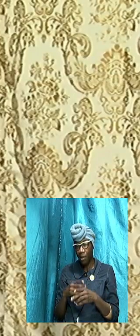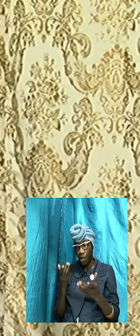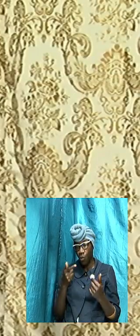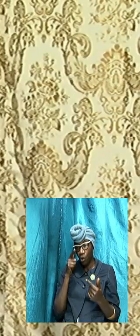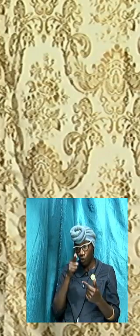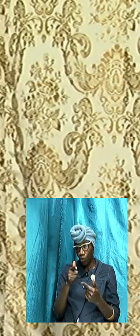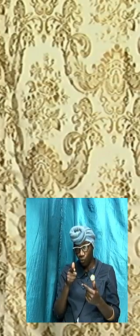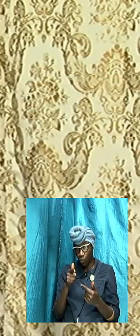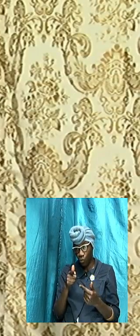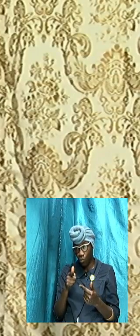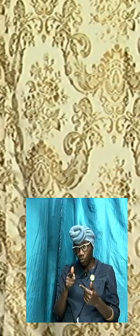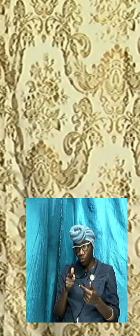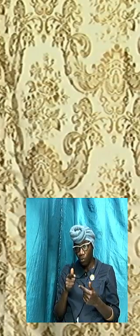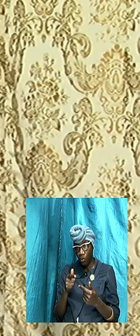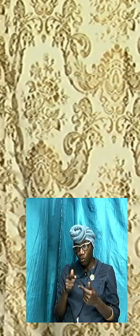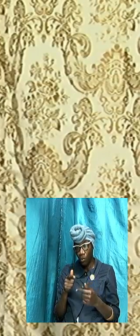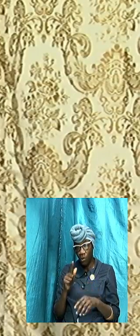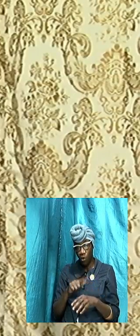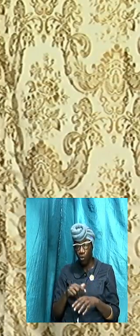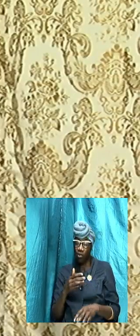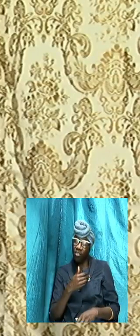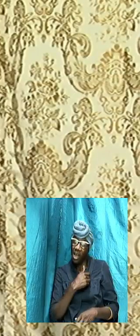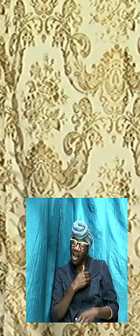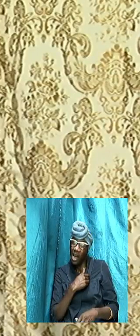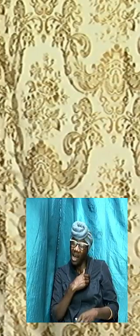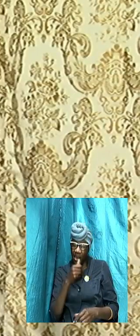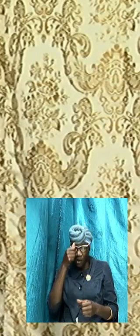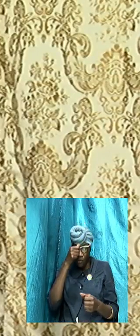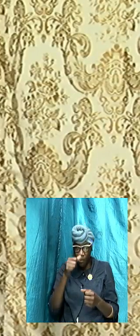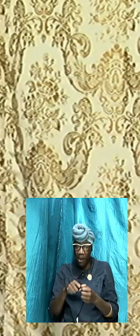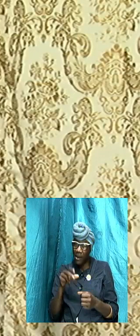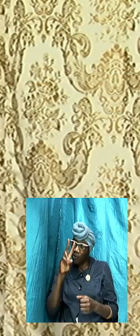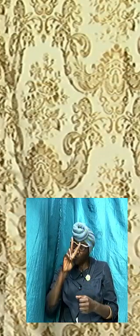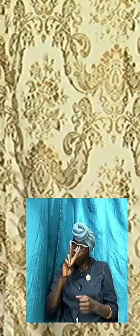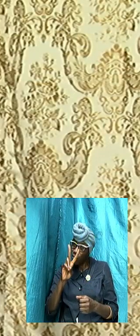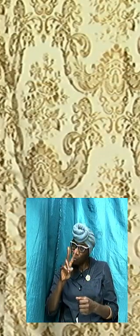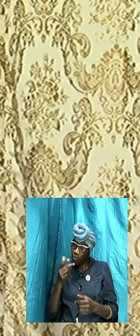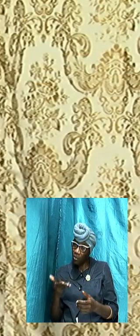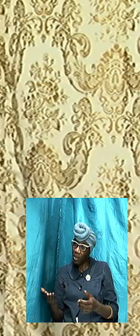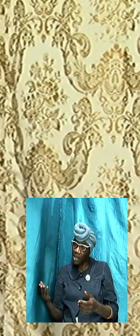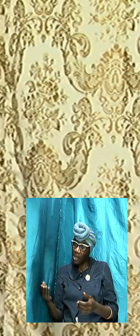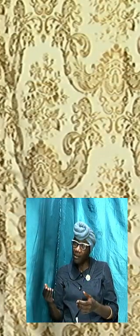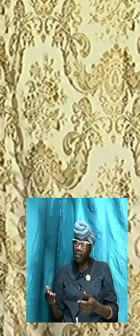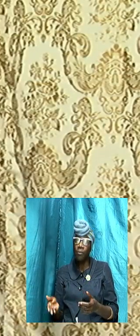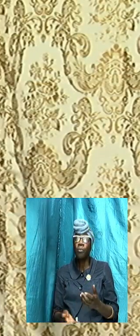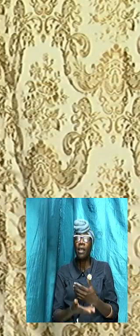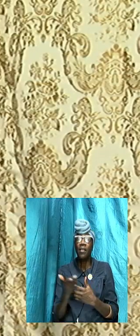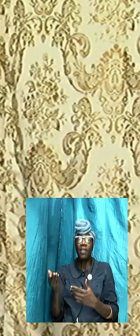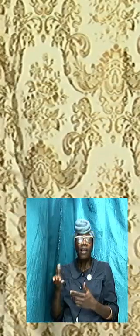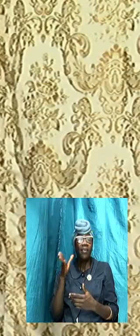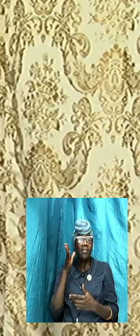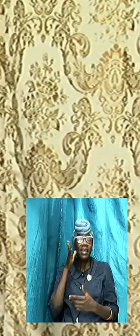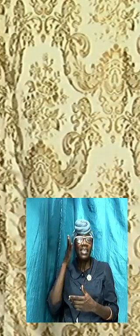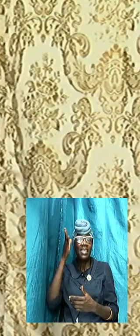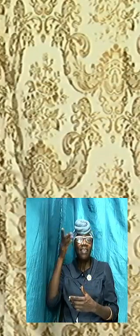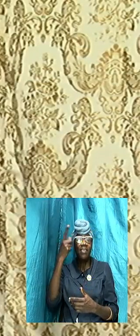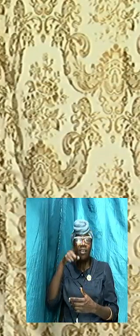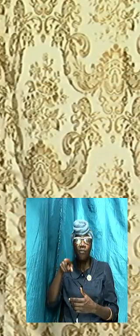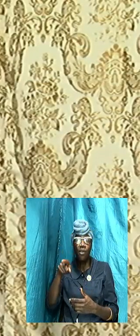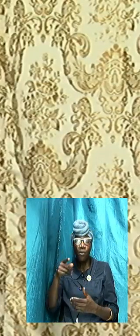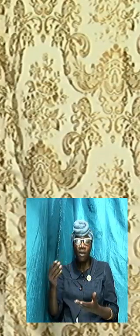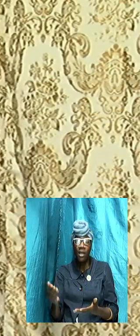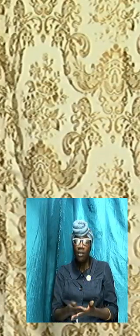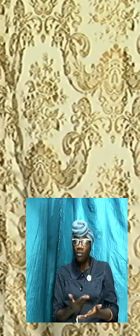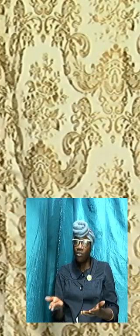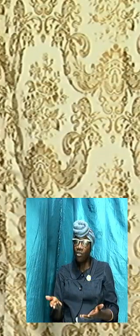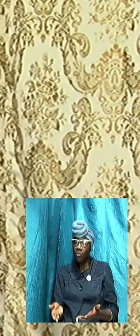wanted to touch our hearts, remind us a few things. Amen. That, look here, there is a destiny for you. There is something